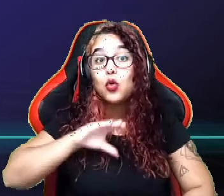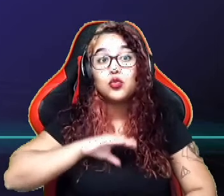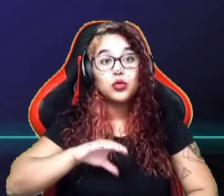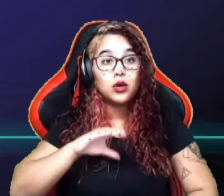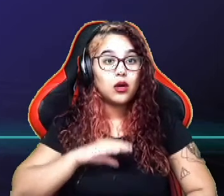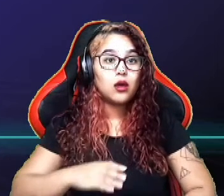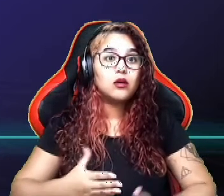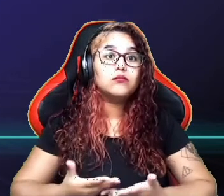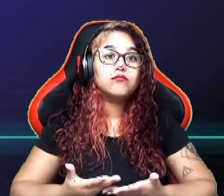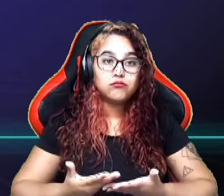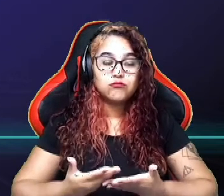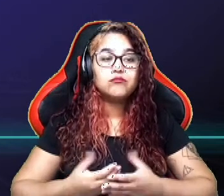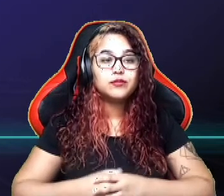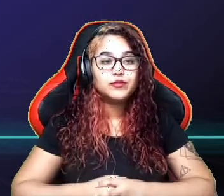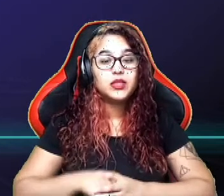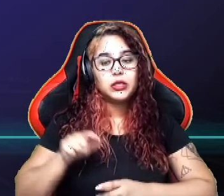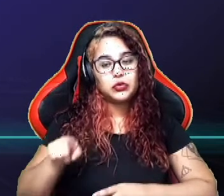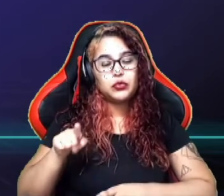technology